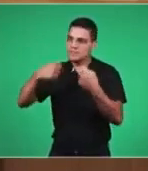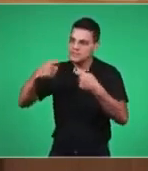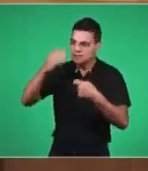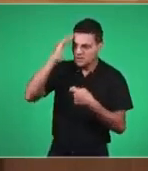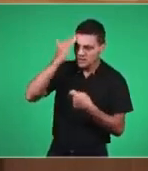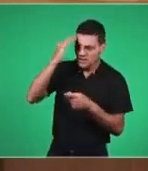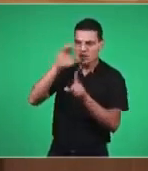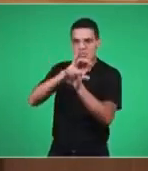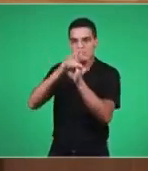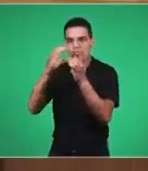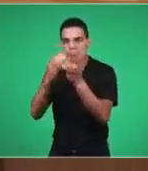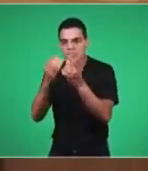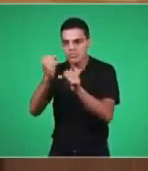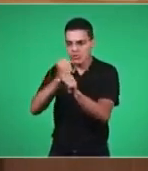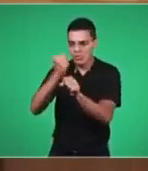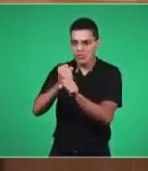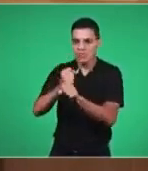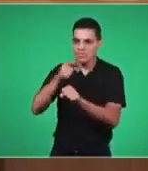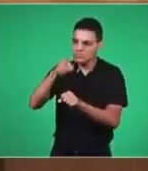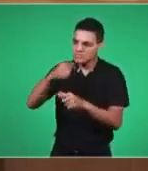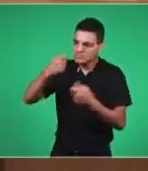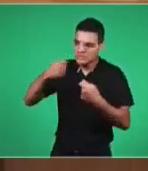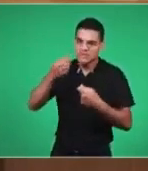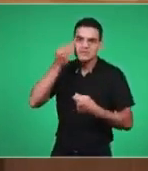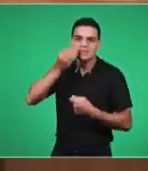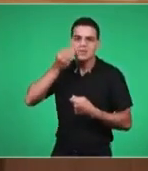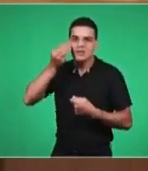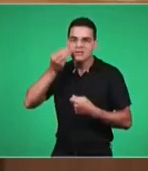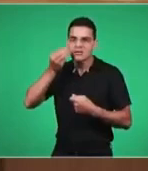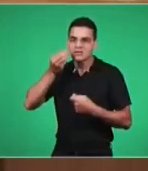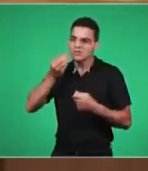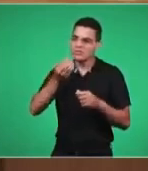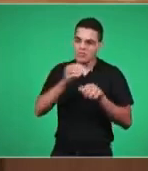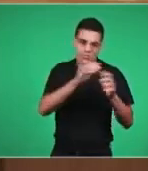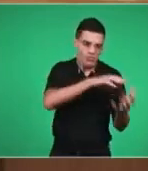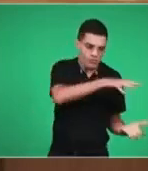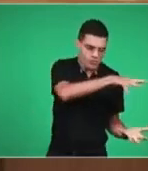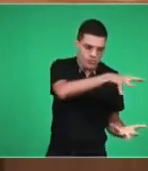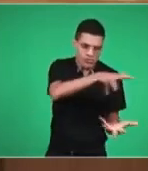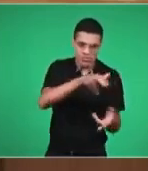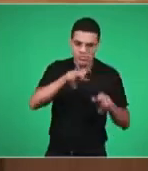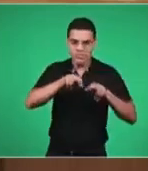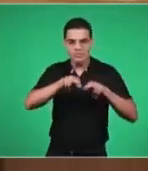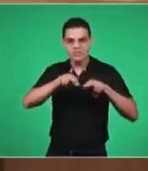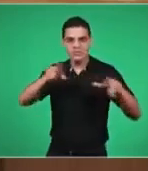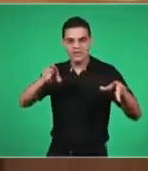While as long as you don't understand the importance in the